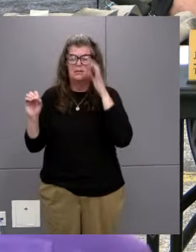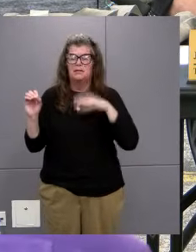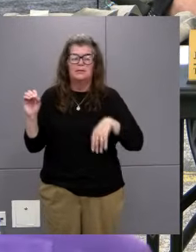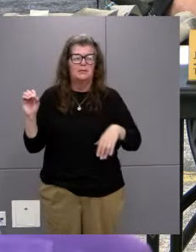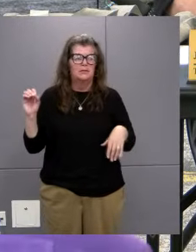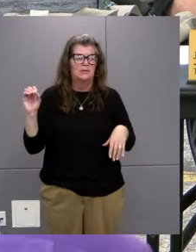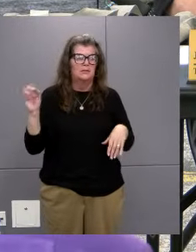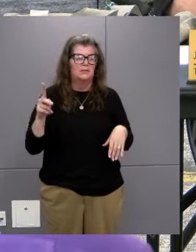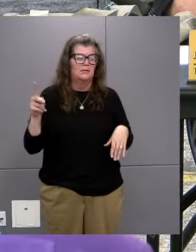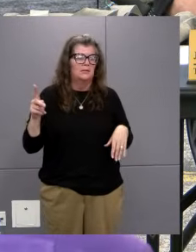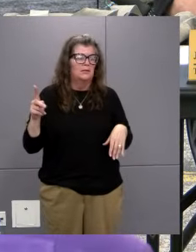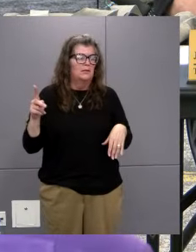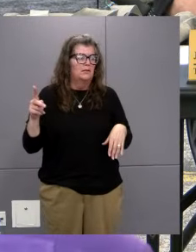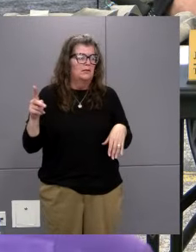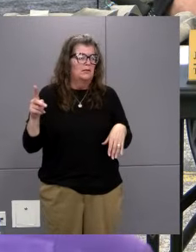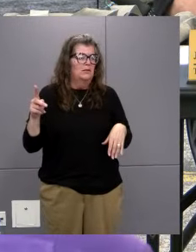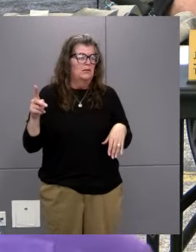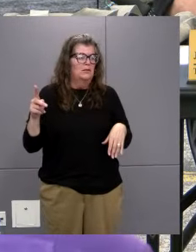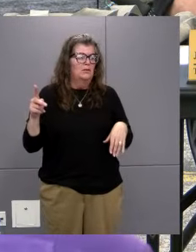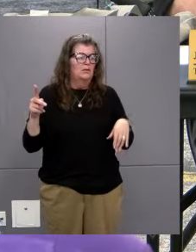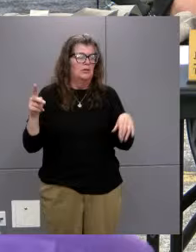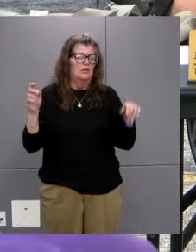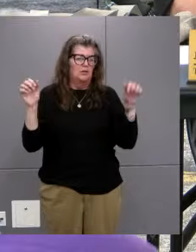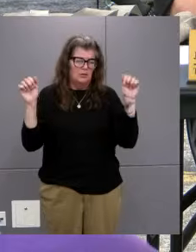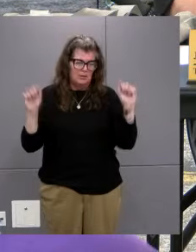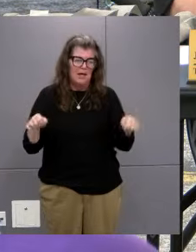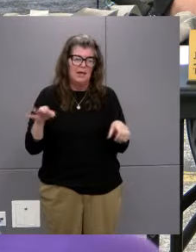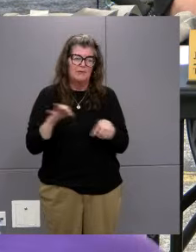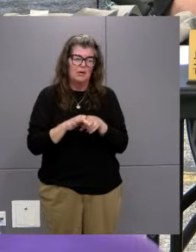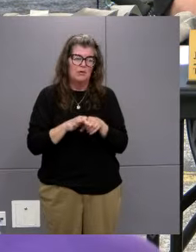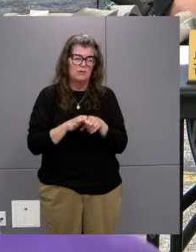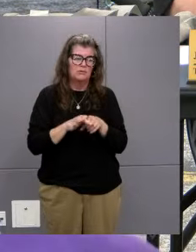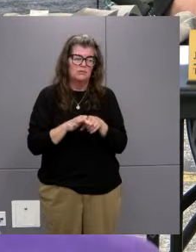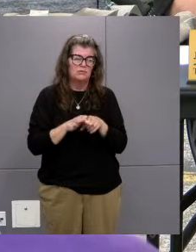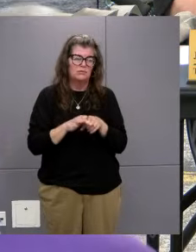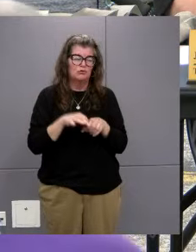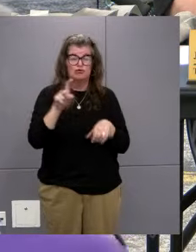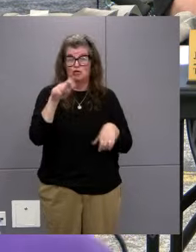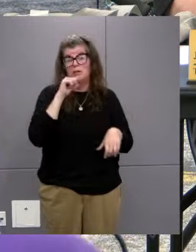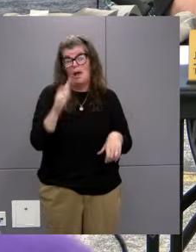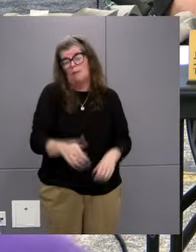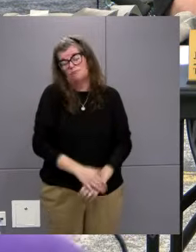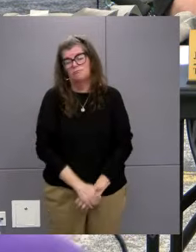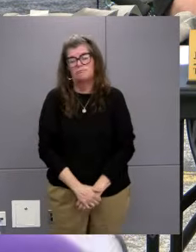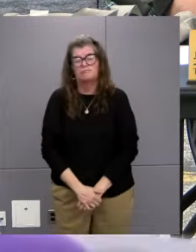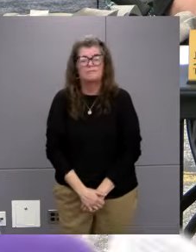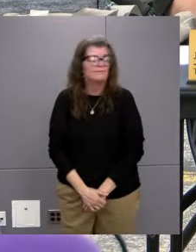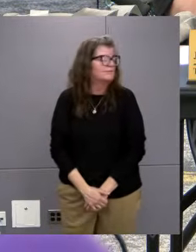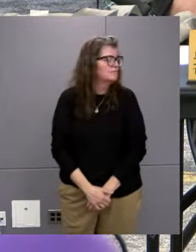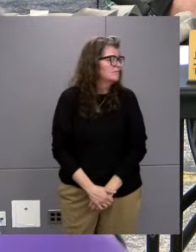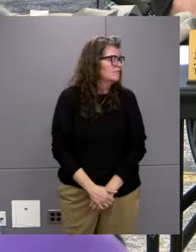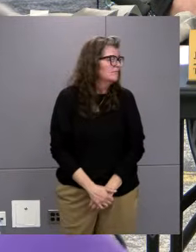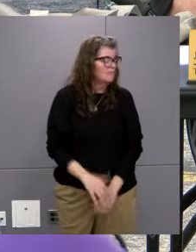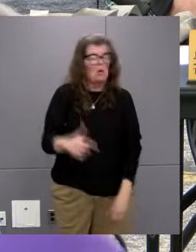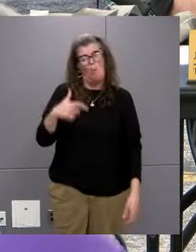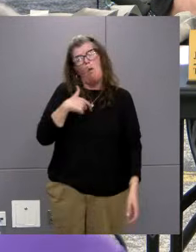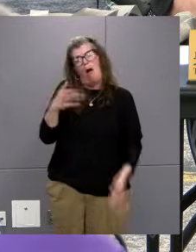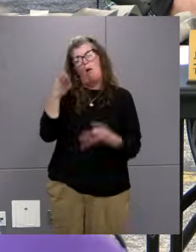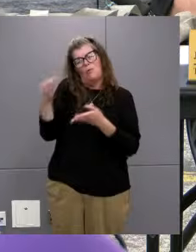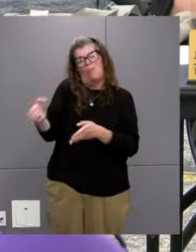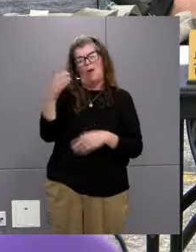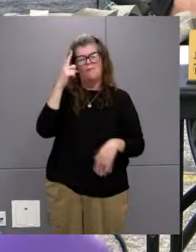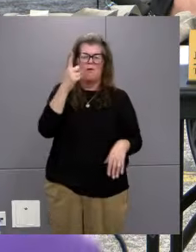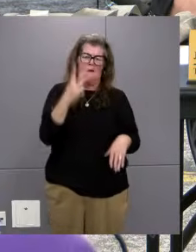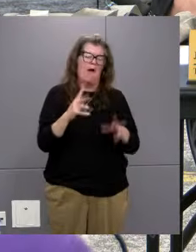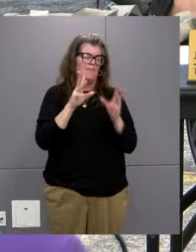you can vote, but you shouldn't. Right, well, I was there for half of it,